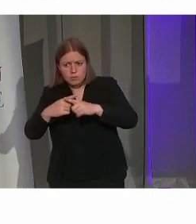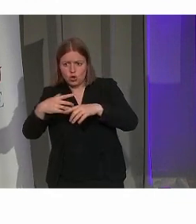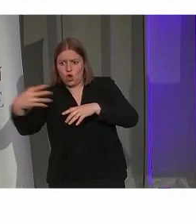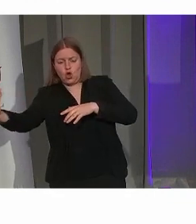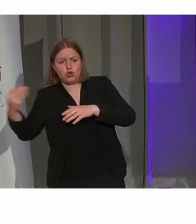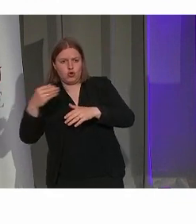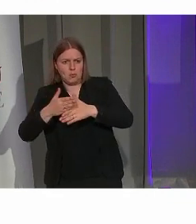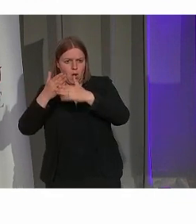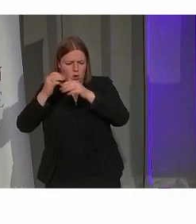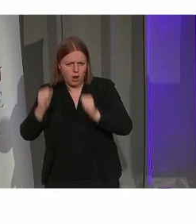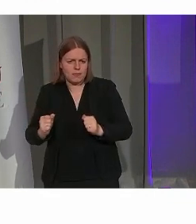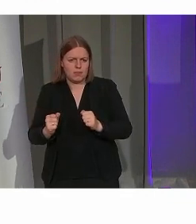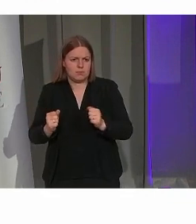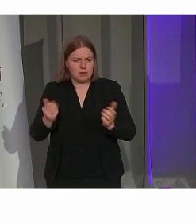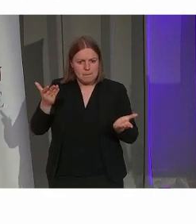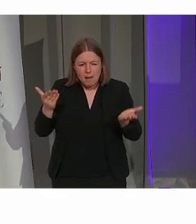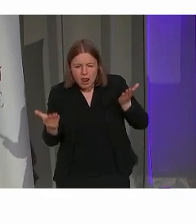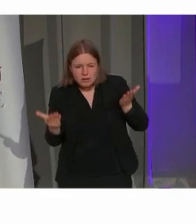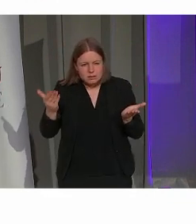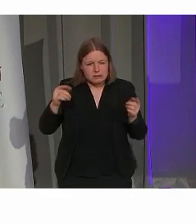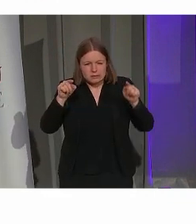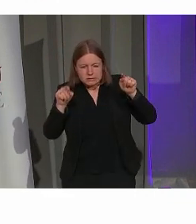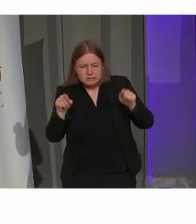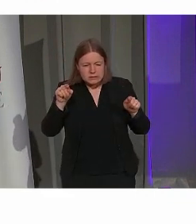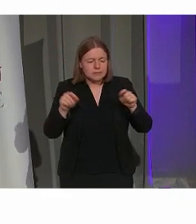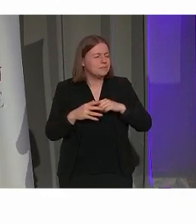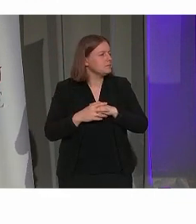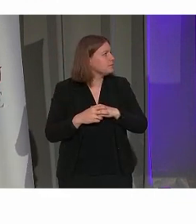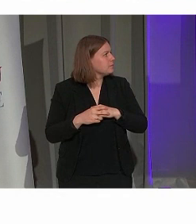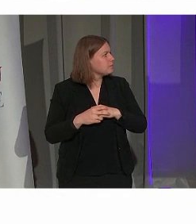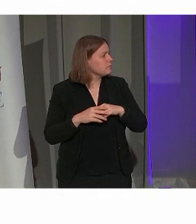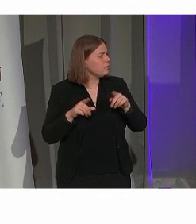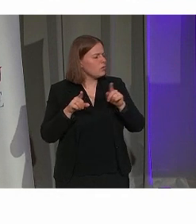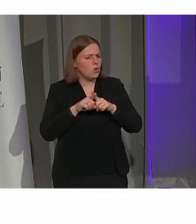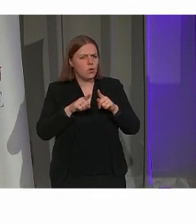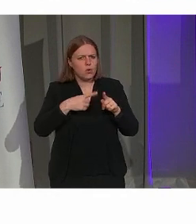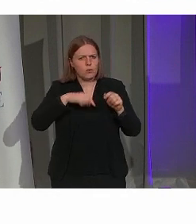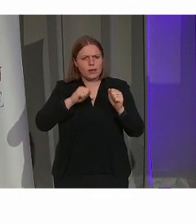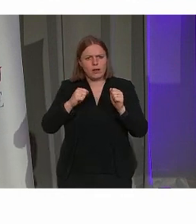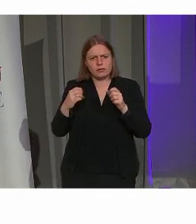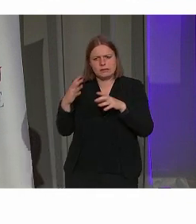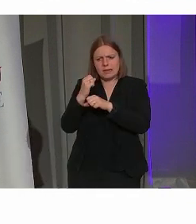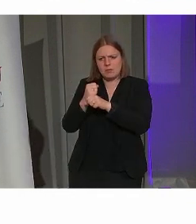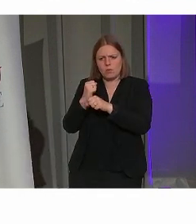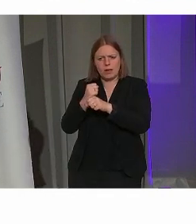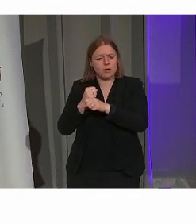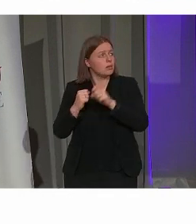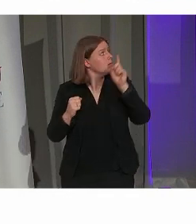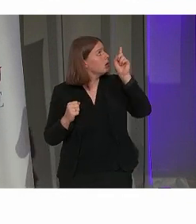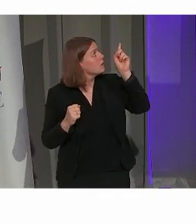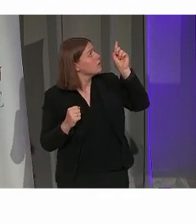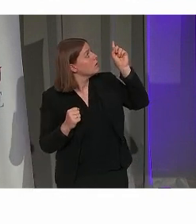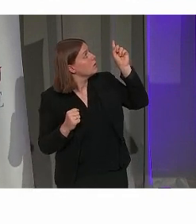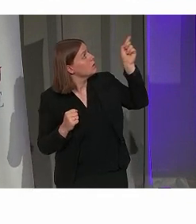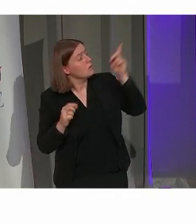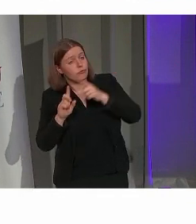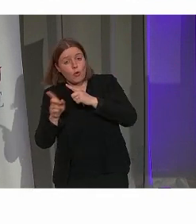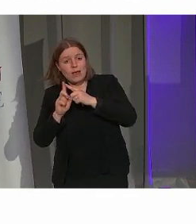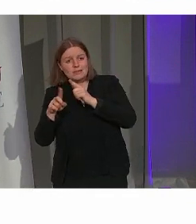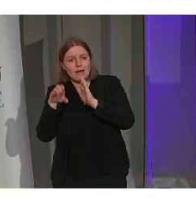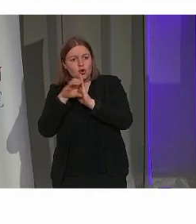And we were also able to refer to the Irish National Disability Authority Code of Practice on Accessible Heritage